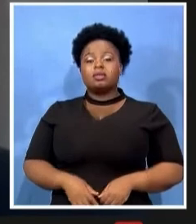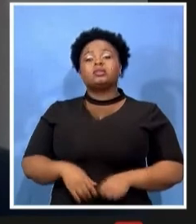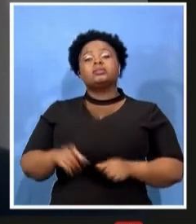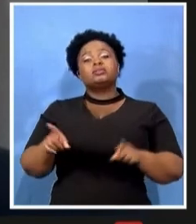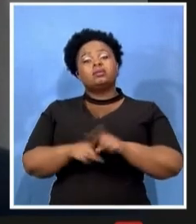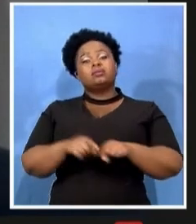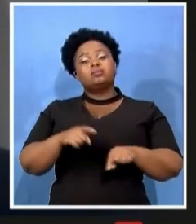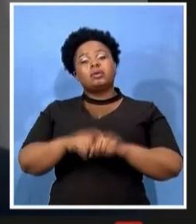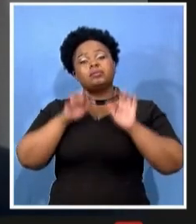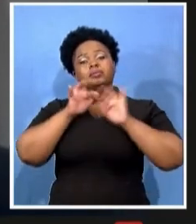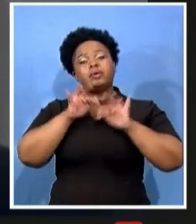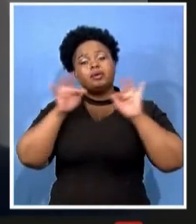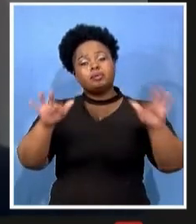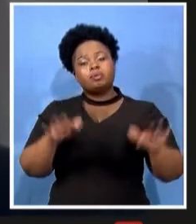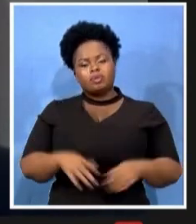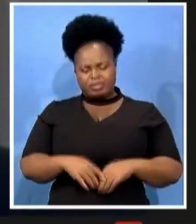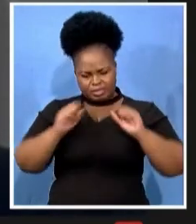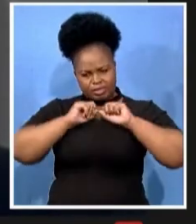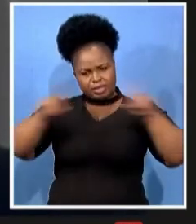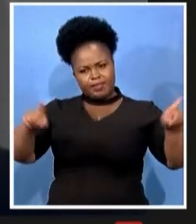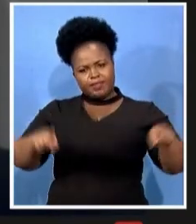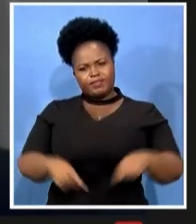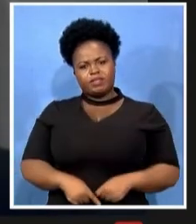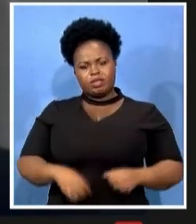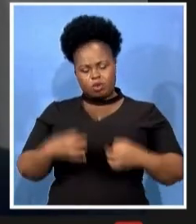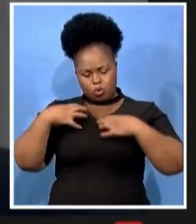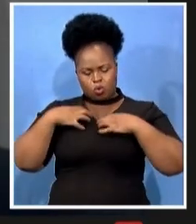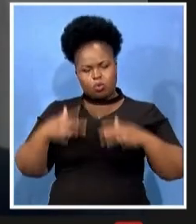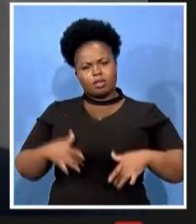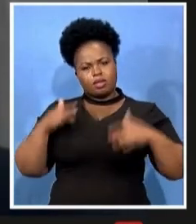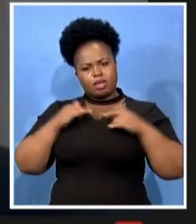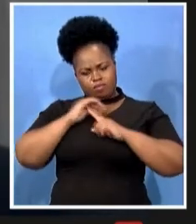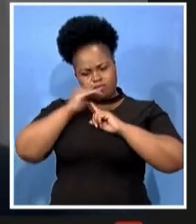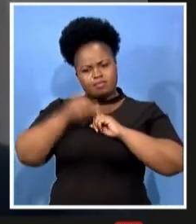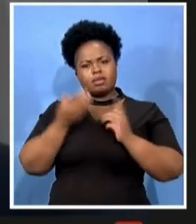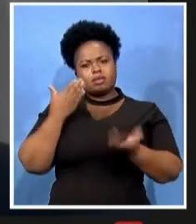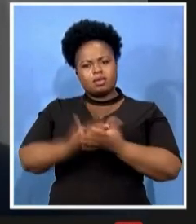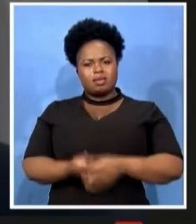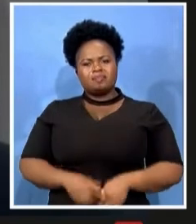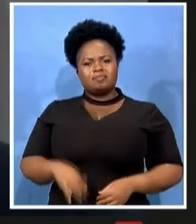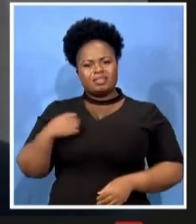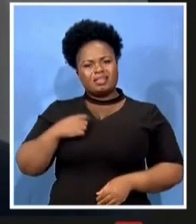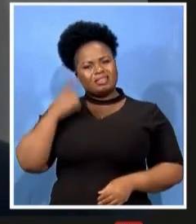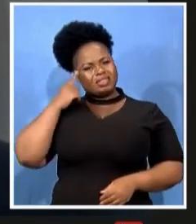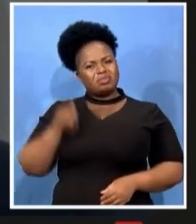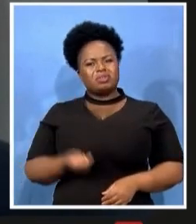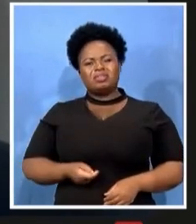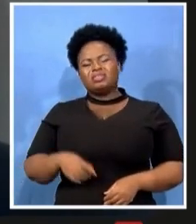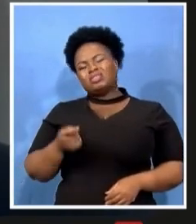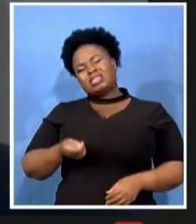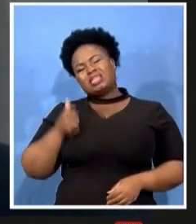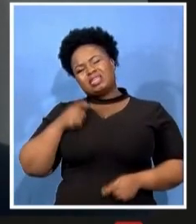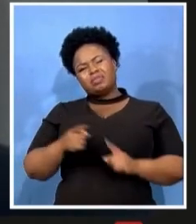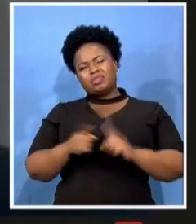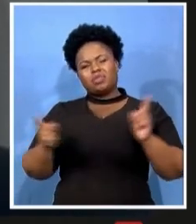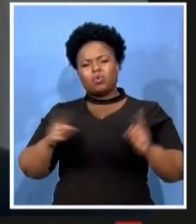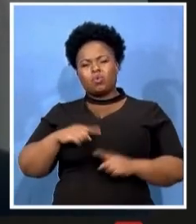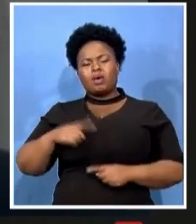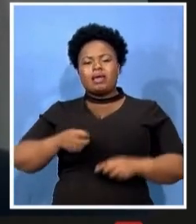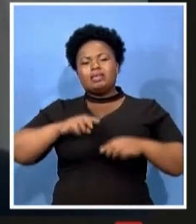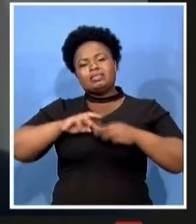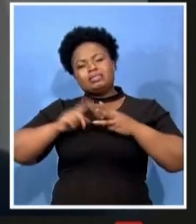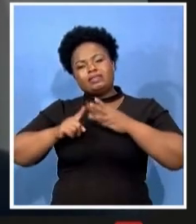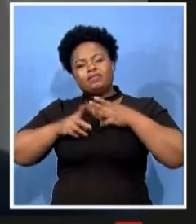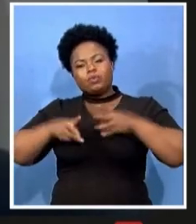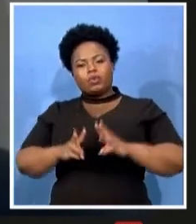save their own lives. And I think we're faltering a little bit on the message of the non-pharmaceutical intervention and getting that message out there